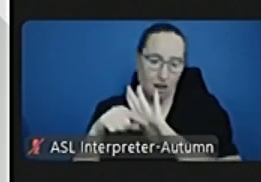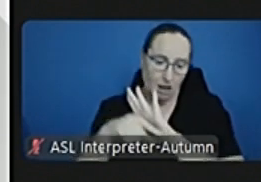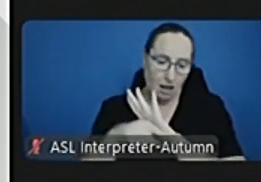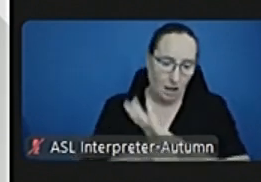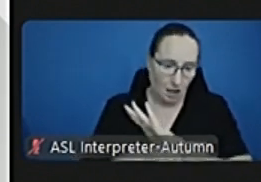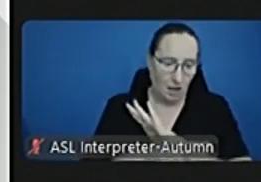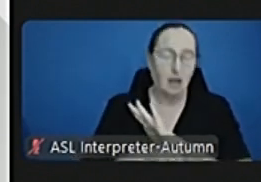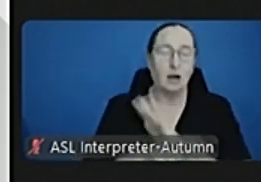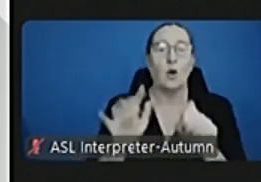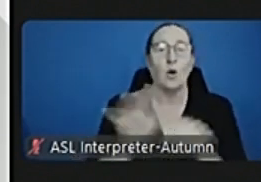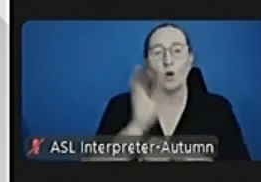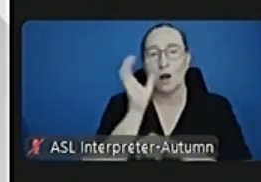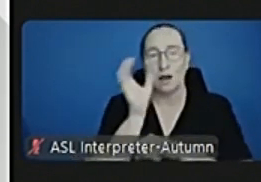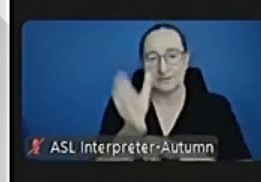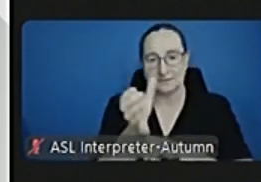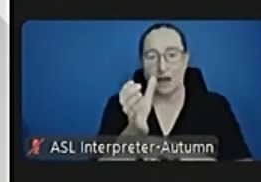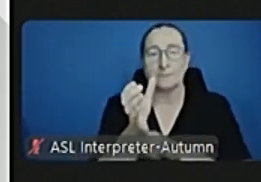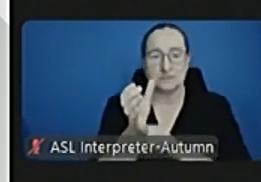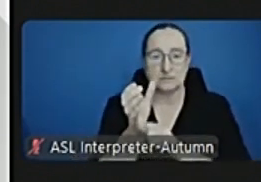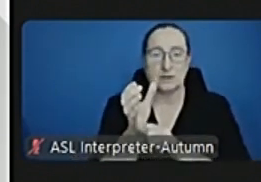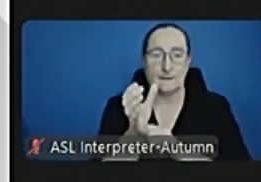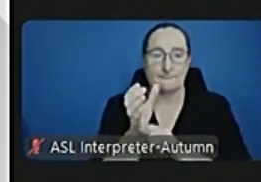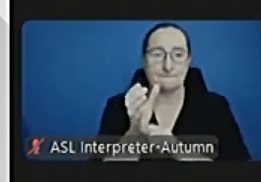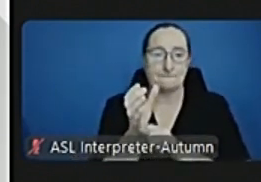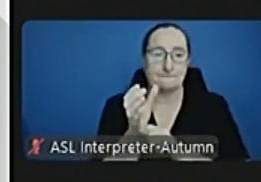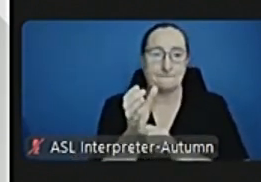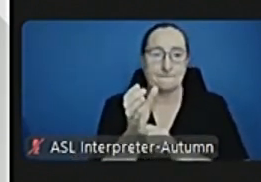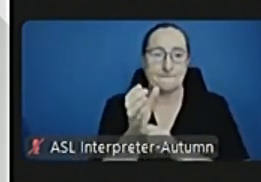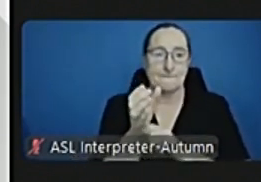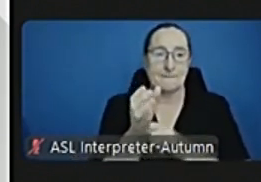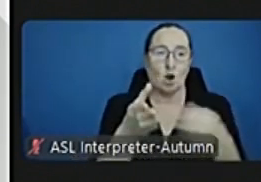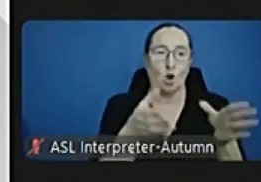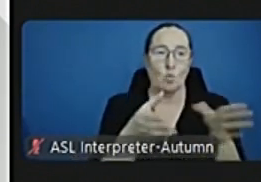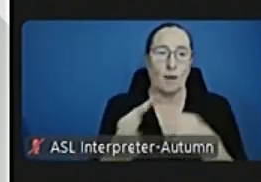to rethink the way that we look at aging and